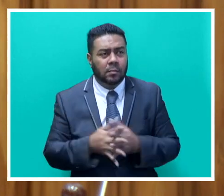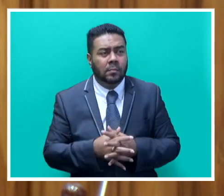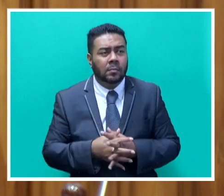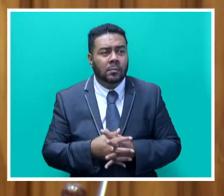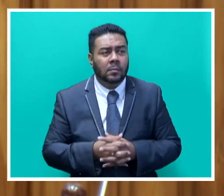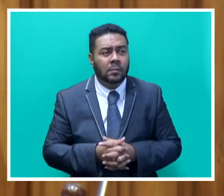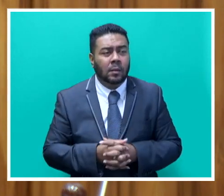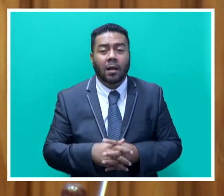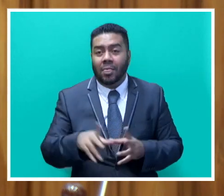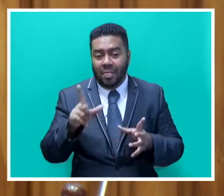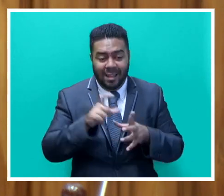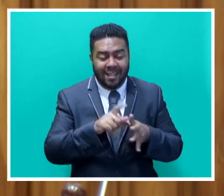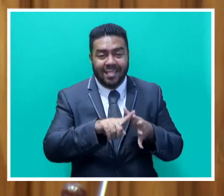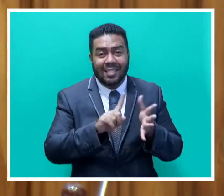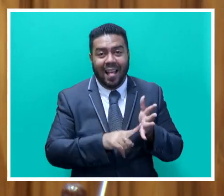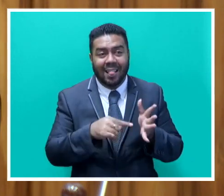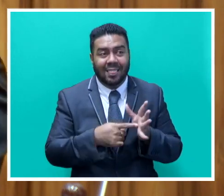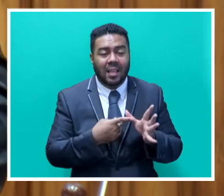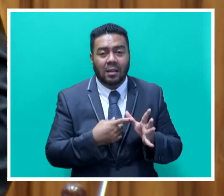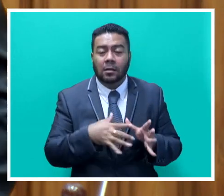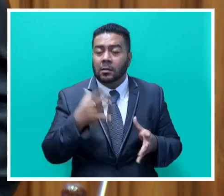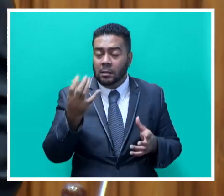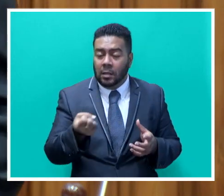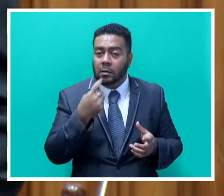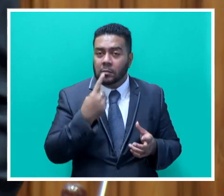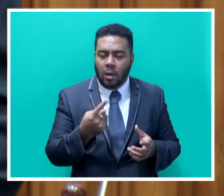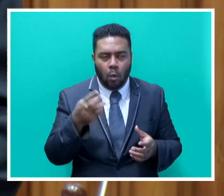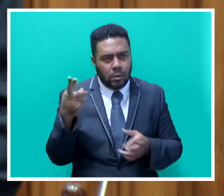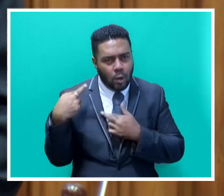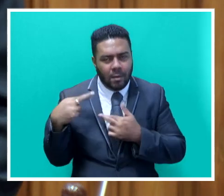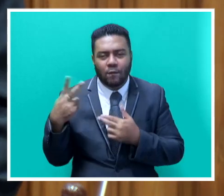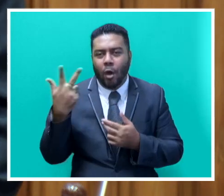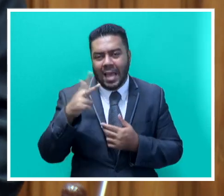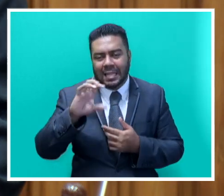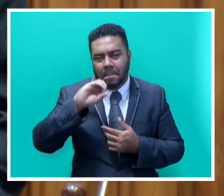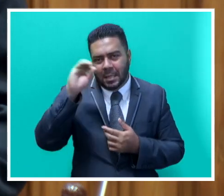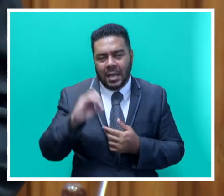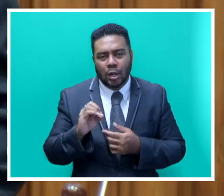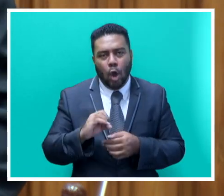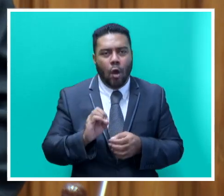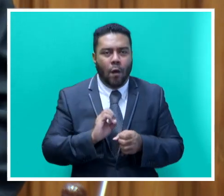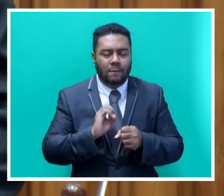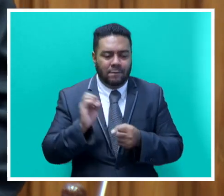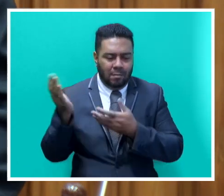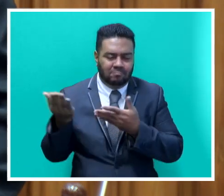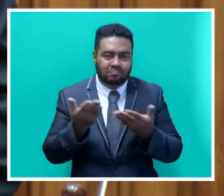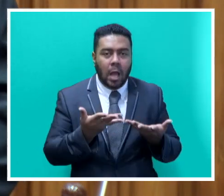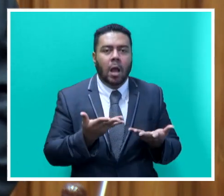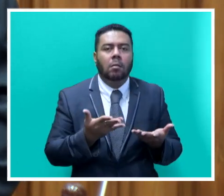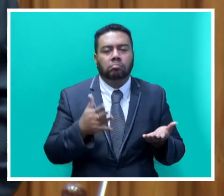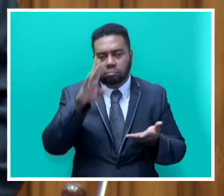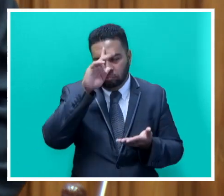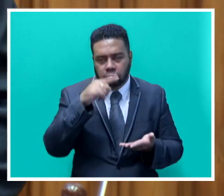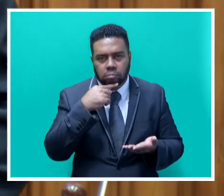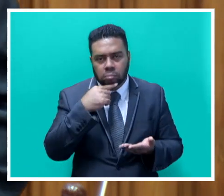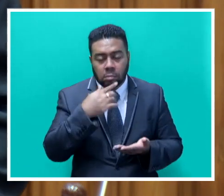coverage, the Delta variant is now, as I've alluded to earlier, responsible for more than 80% of COVID-19 reported cases. The Delta